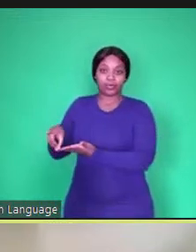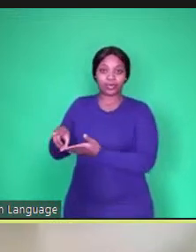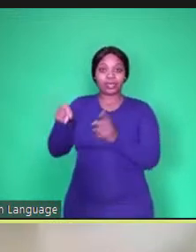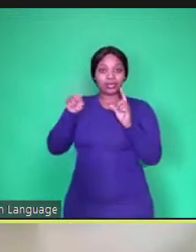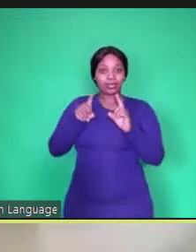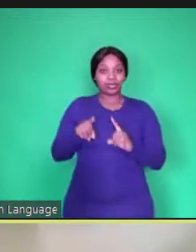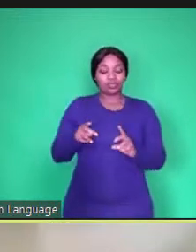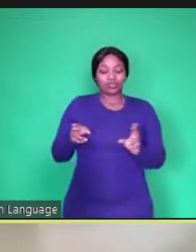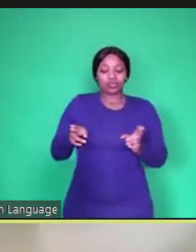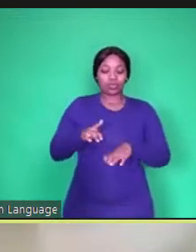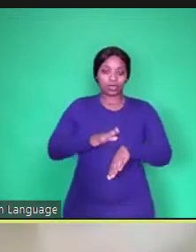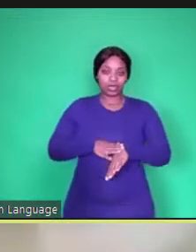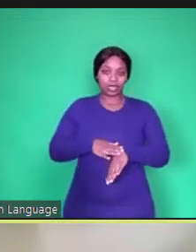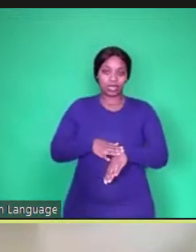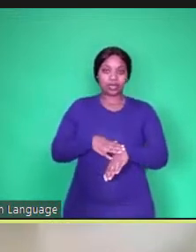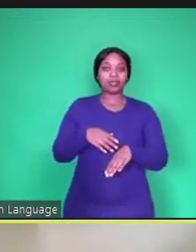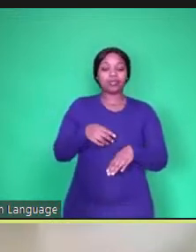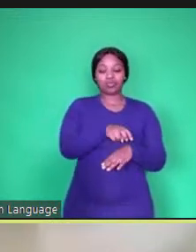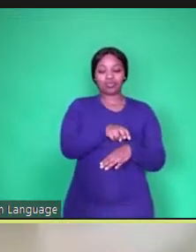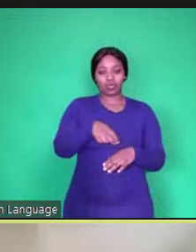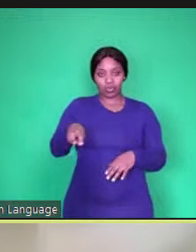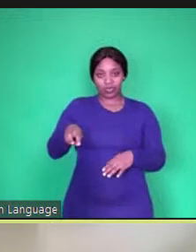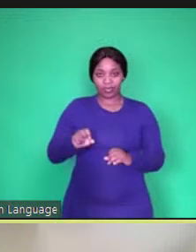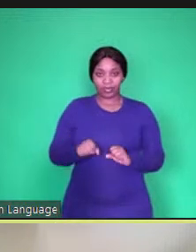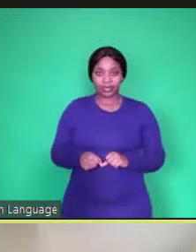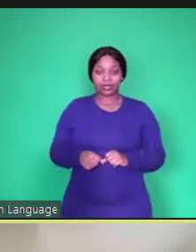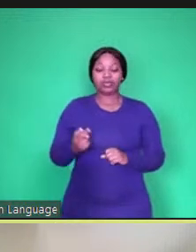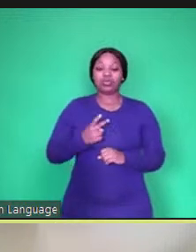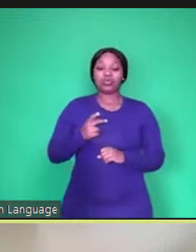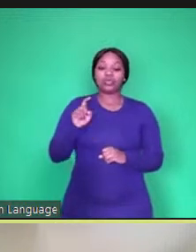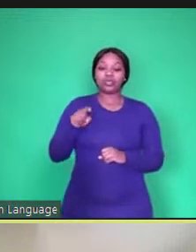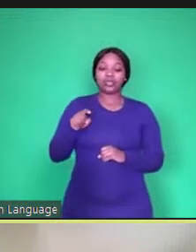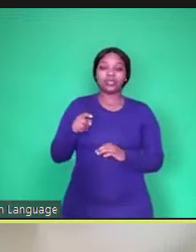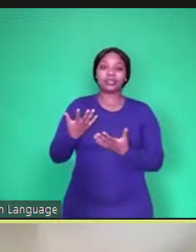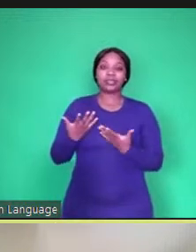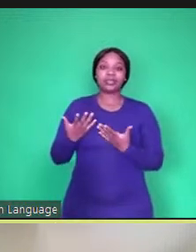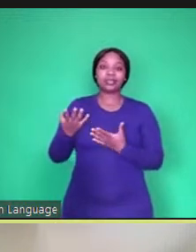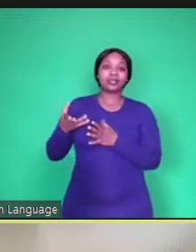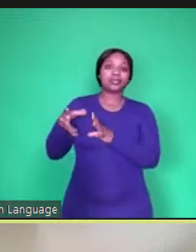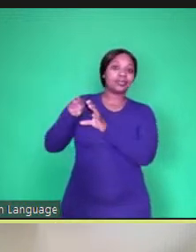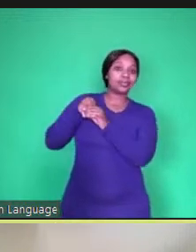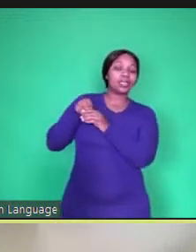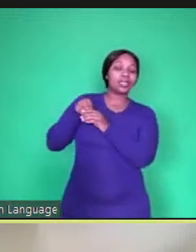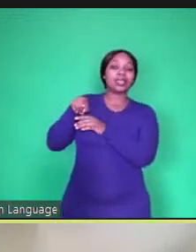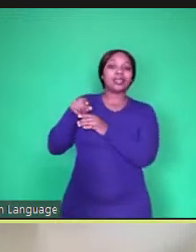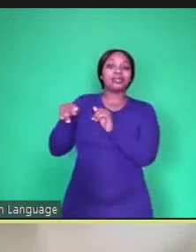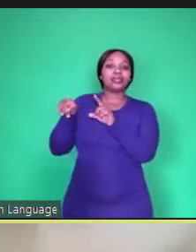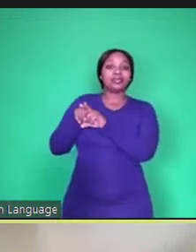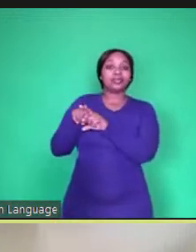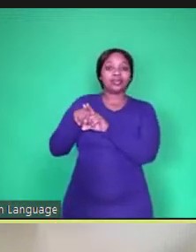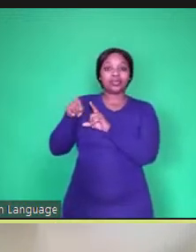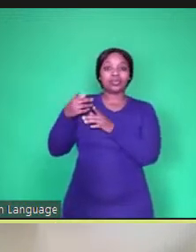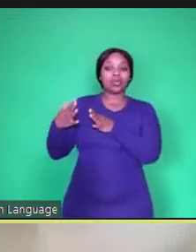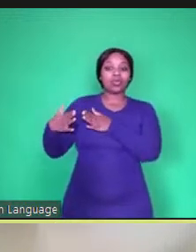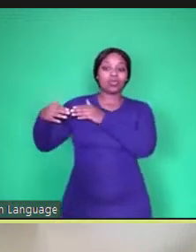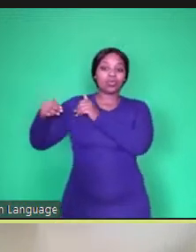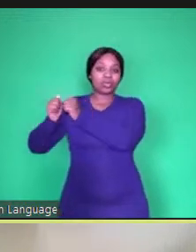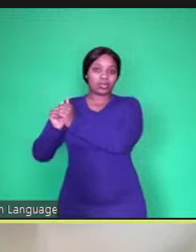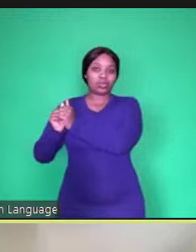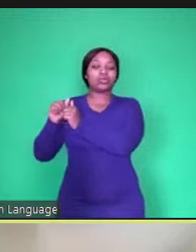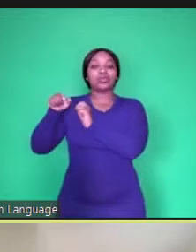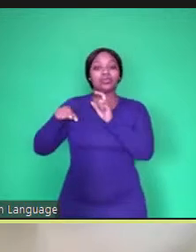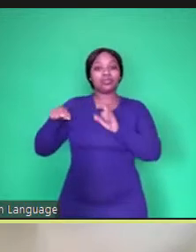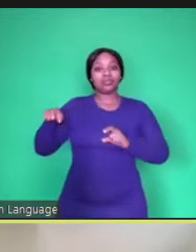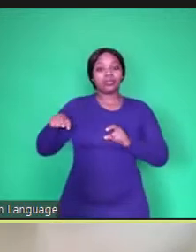movements. Also, it informs companion health investigators on areas that need to be investigated even